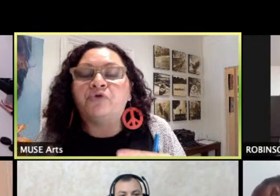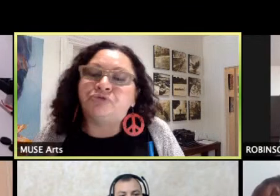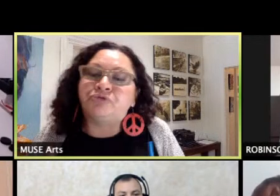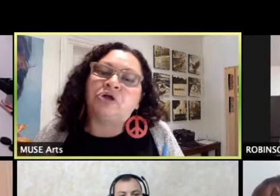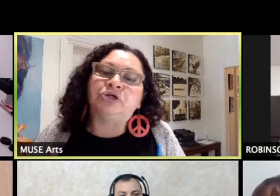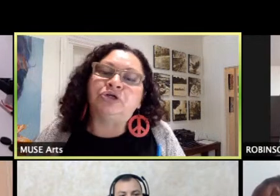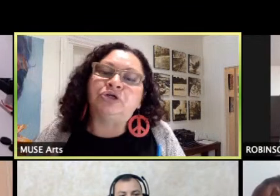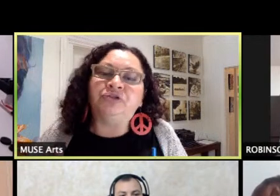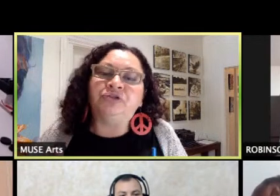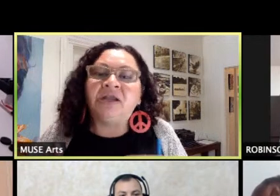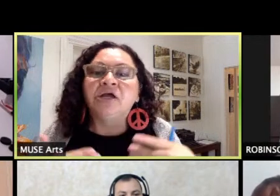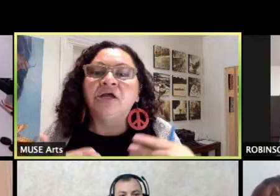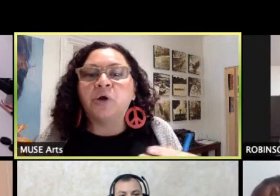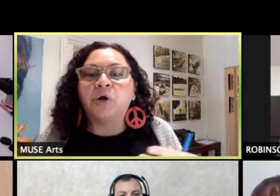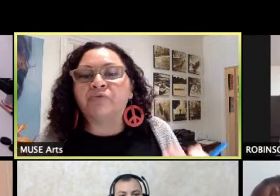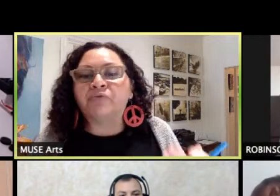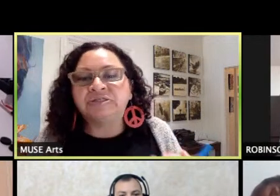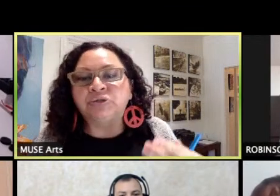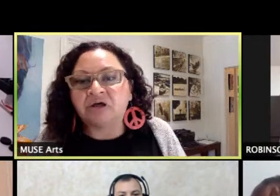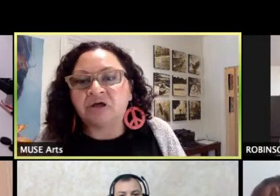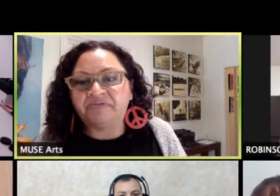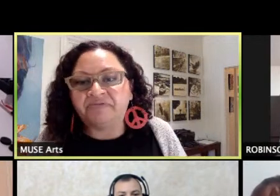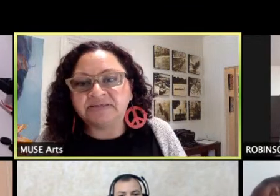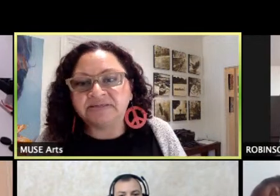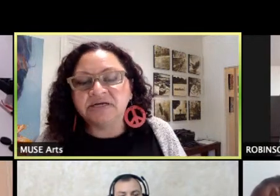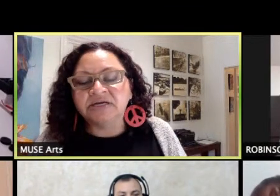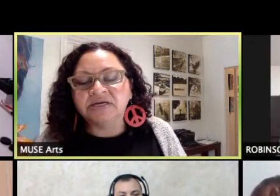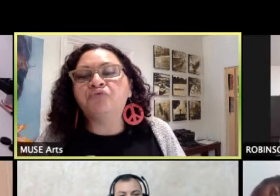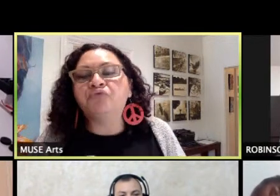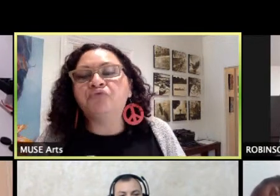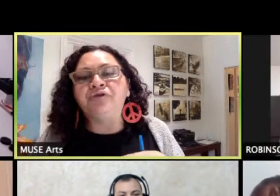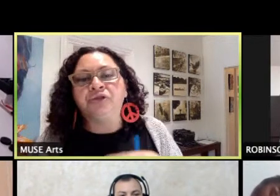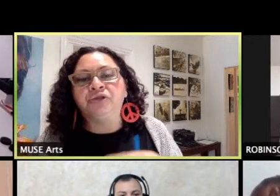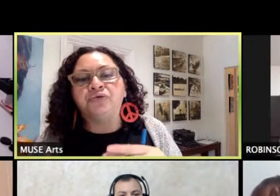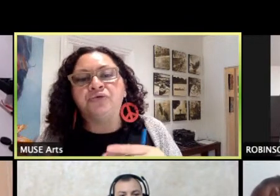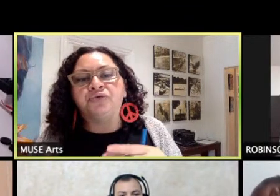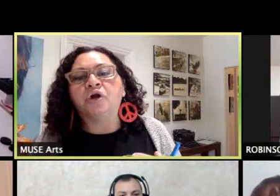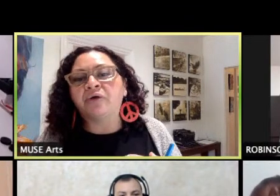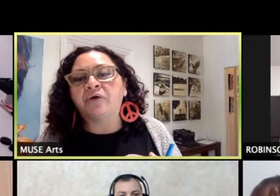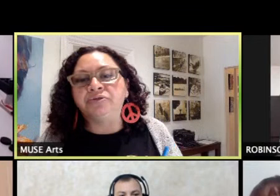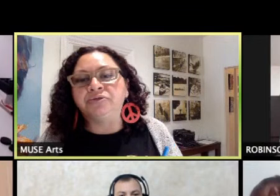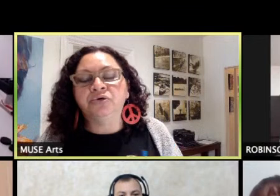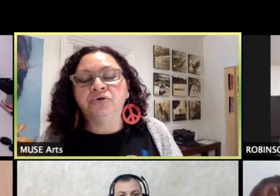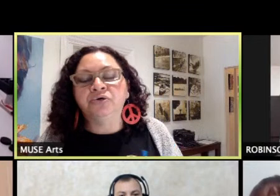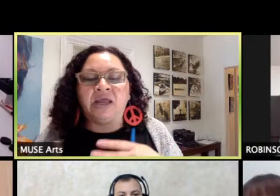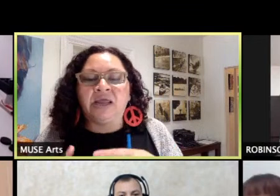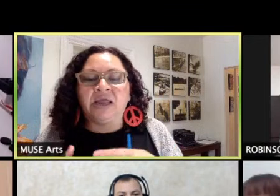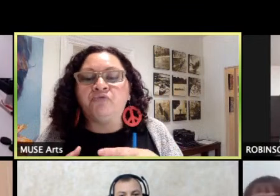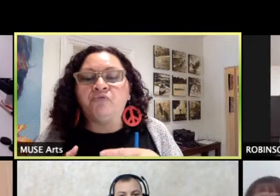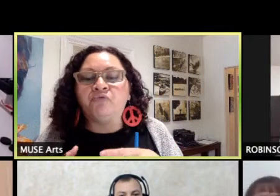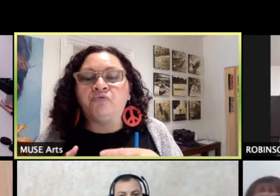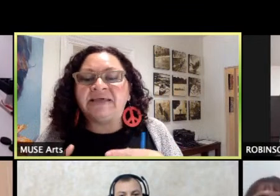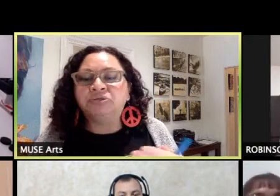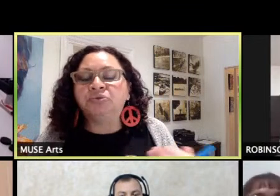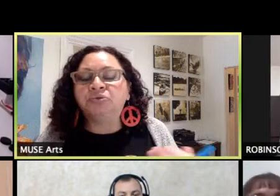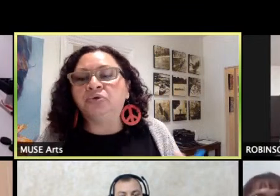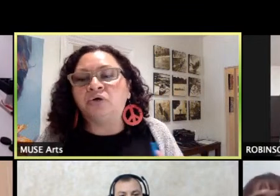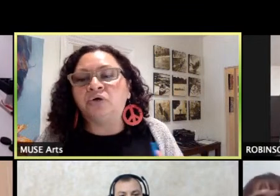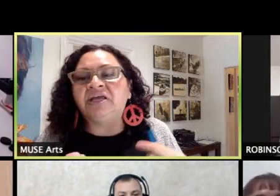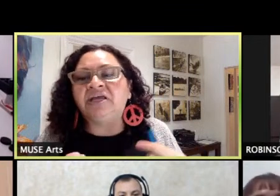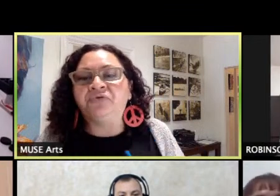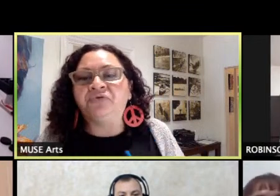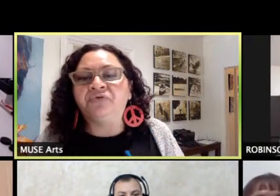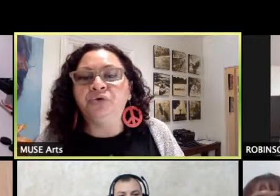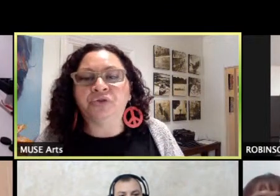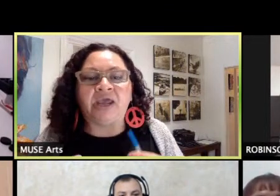find proper ways to solve it. So we create, through the work that we do, ways to give youth